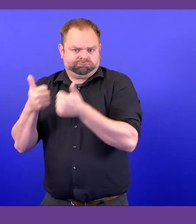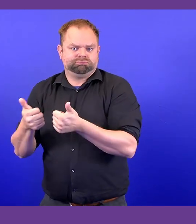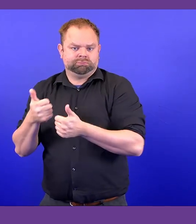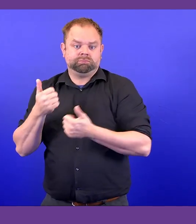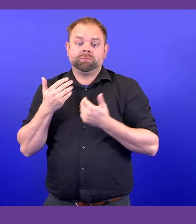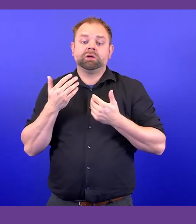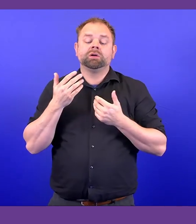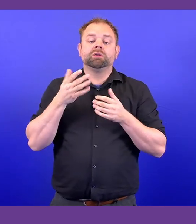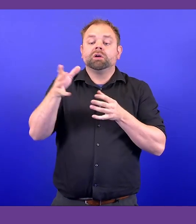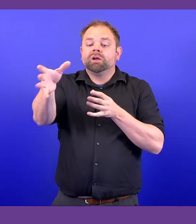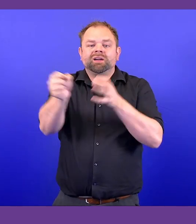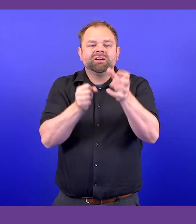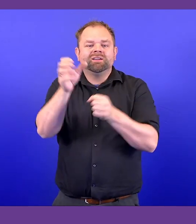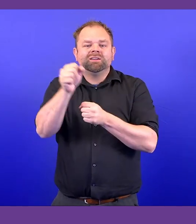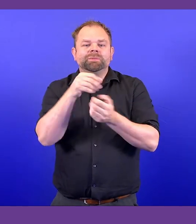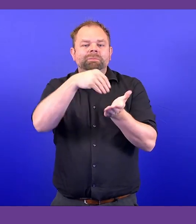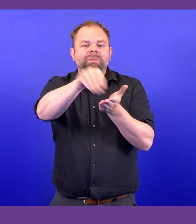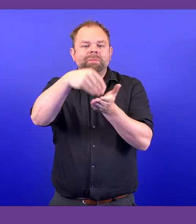lagging behind in many ways.